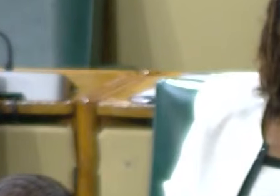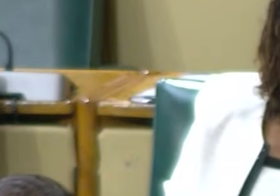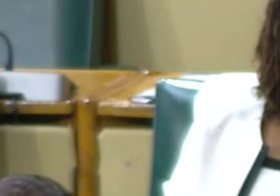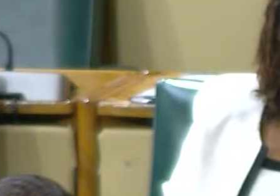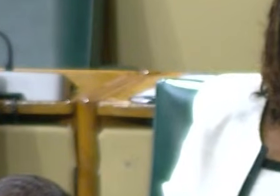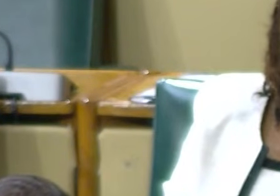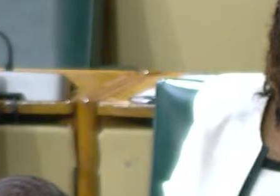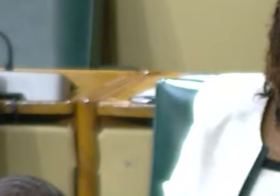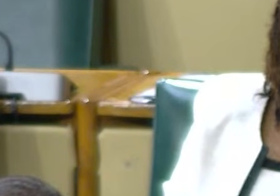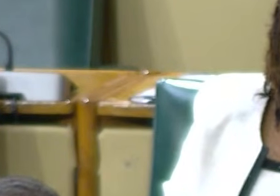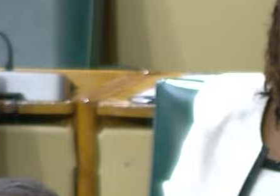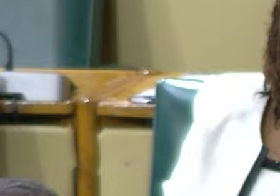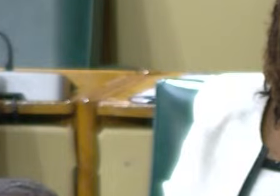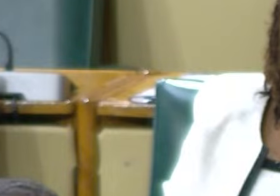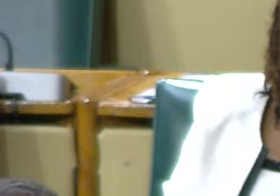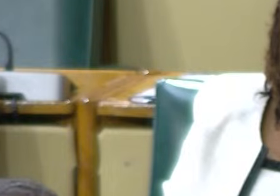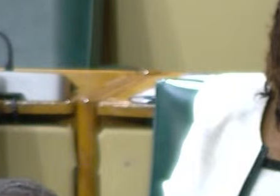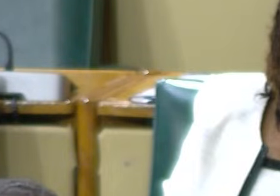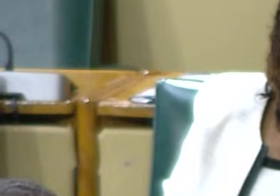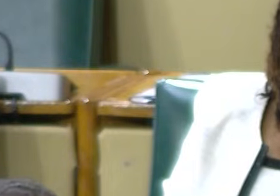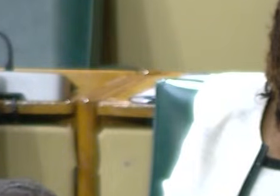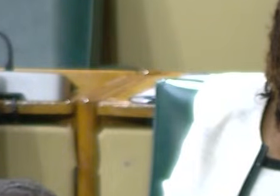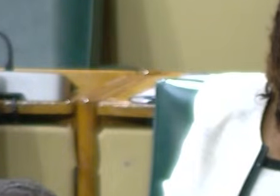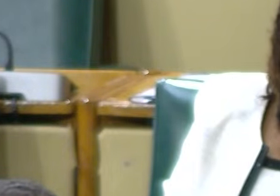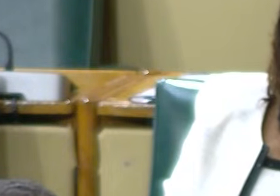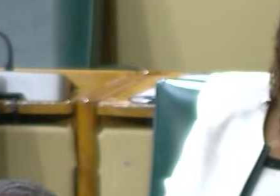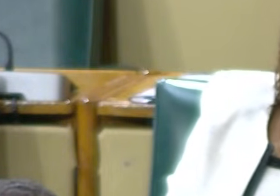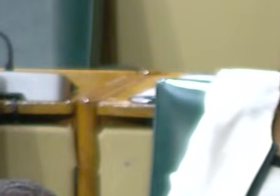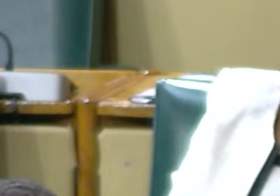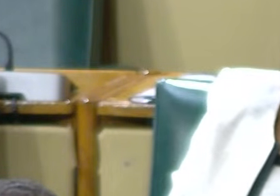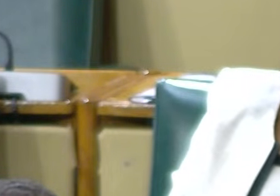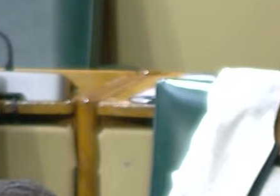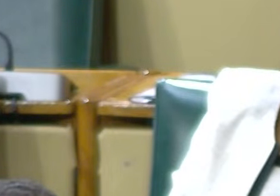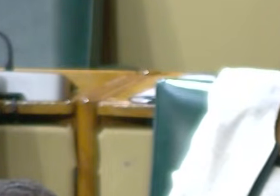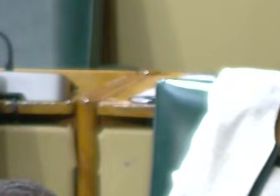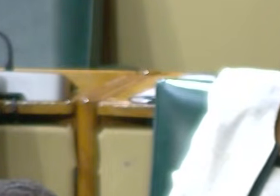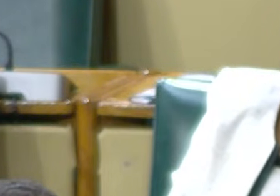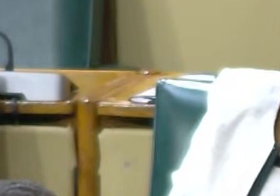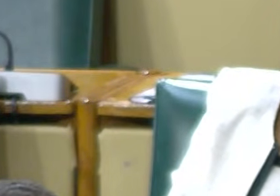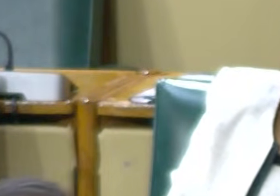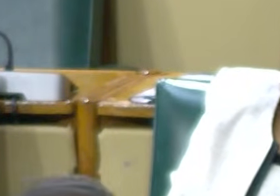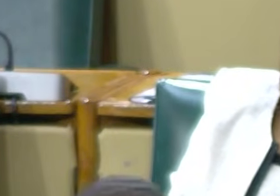a statement from the Minister of Finance.